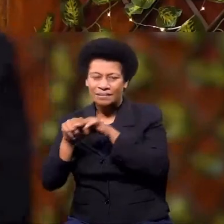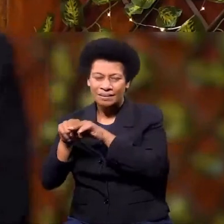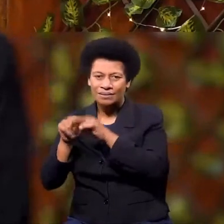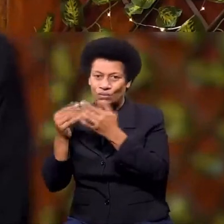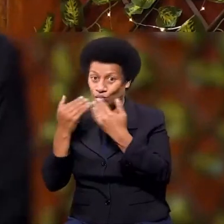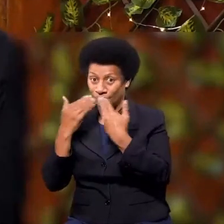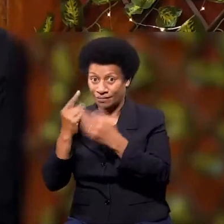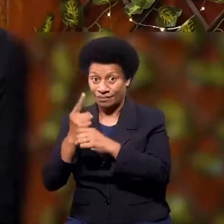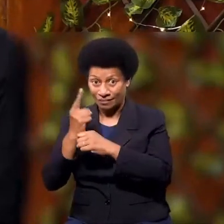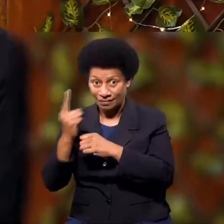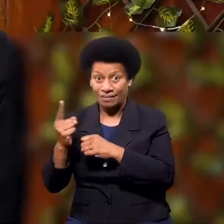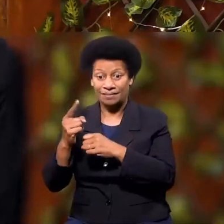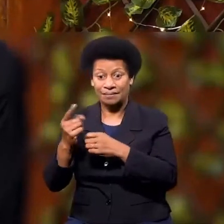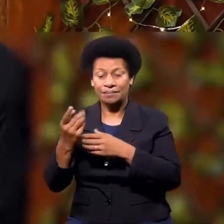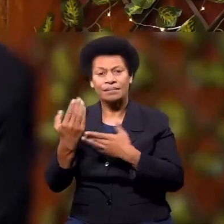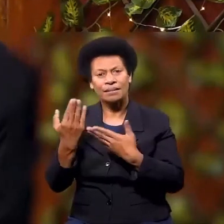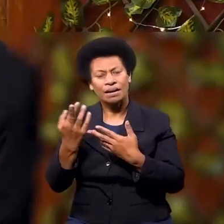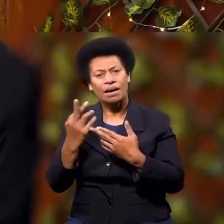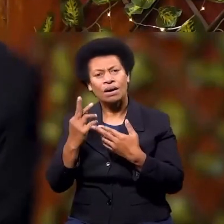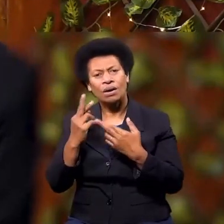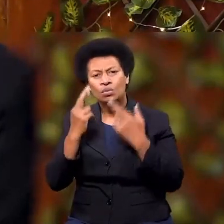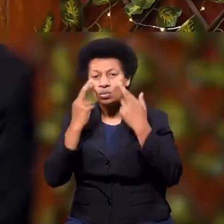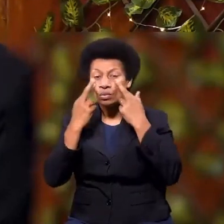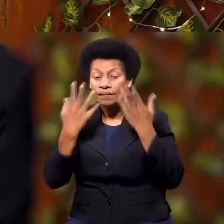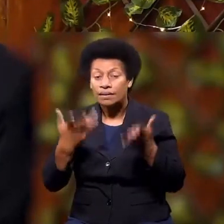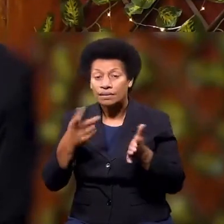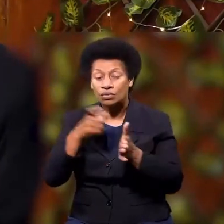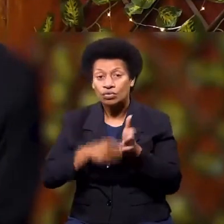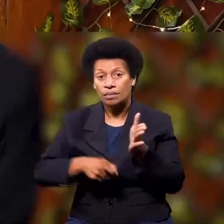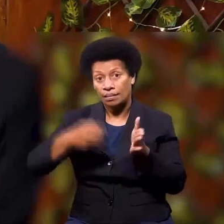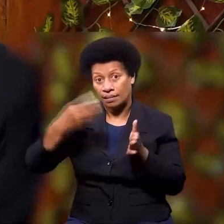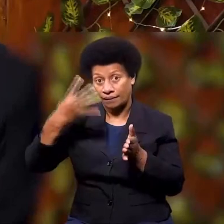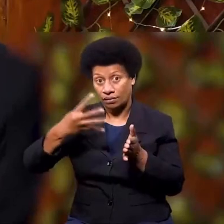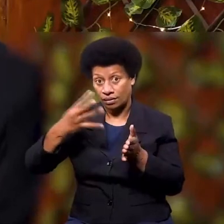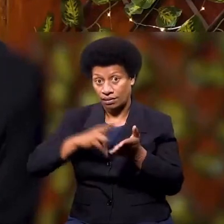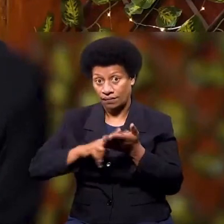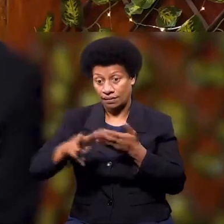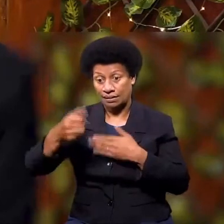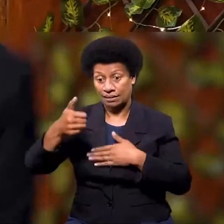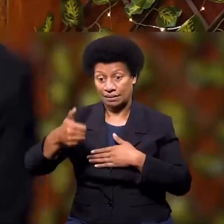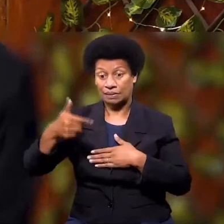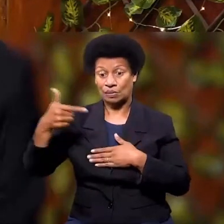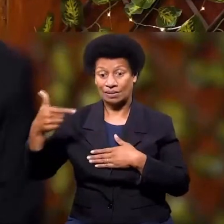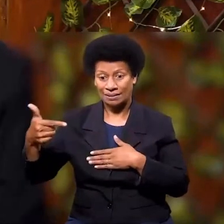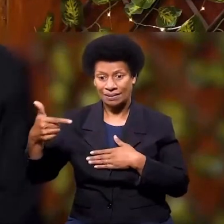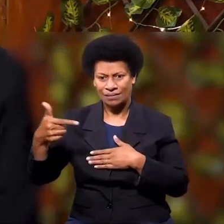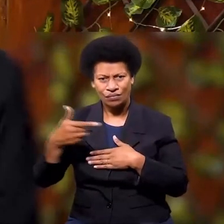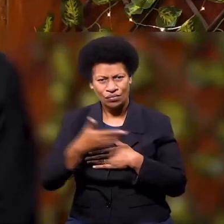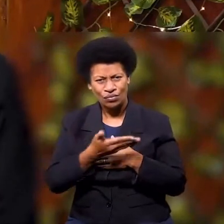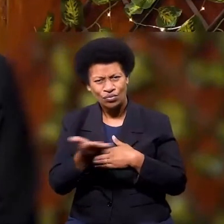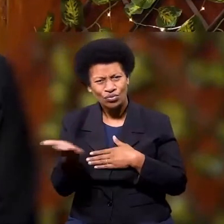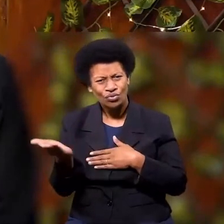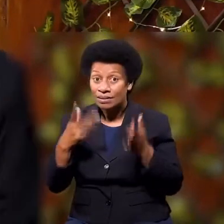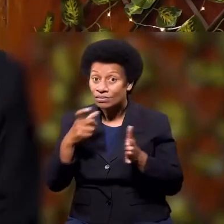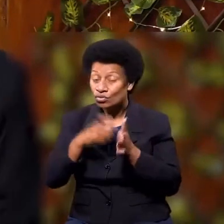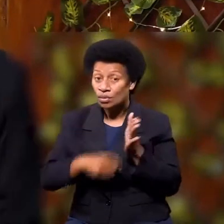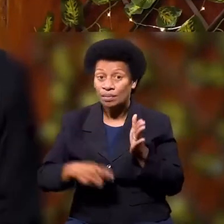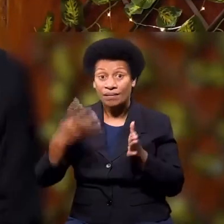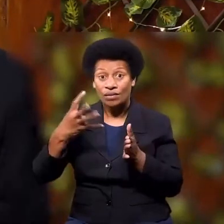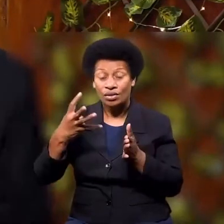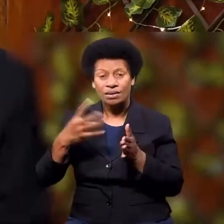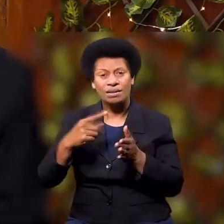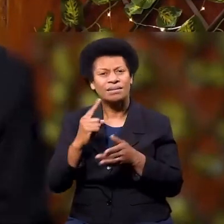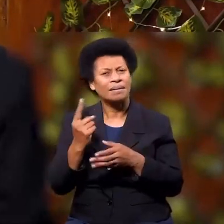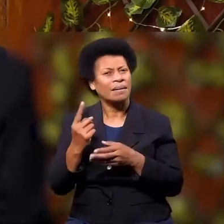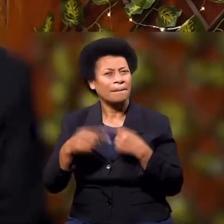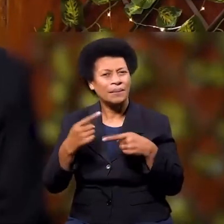Old Testament, the book of Revelation. Revelation 14, verses 6 to 7. For those of you that are familiar about